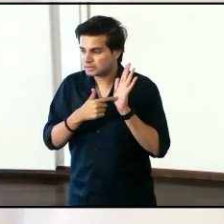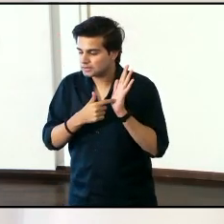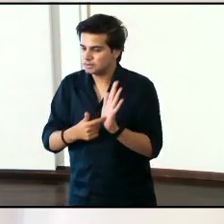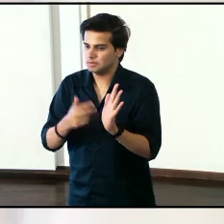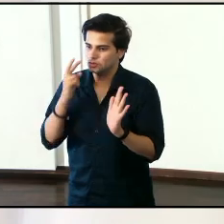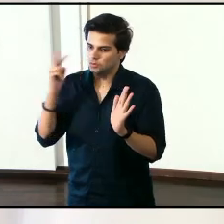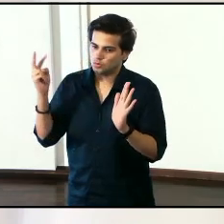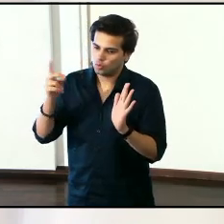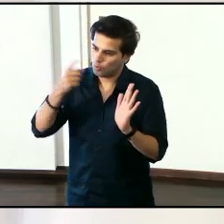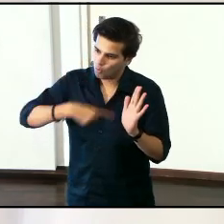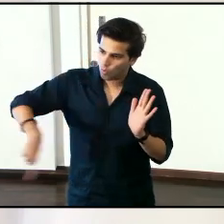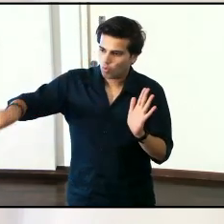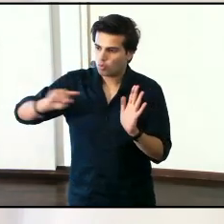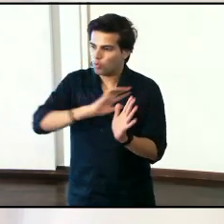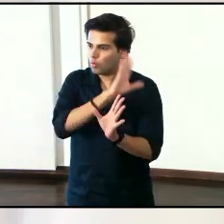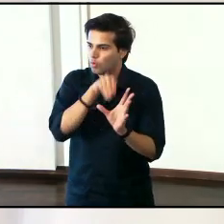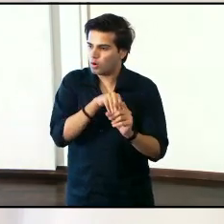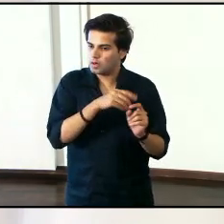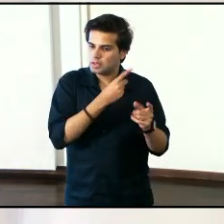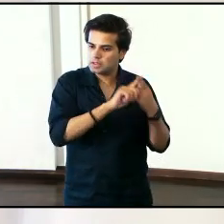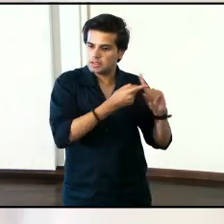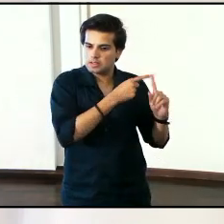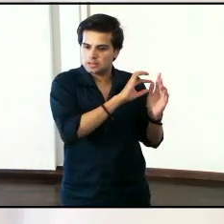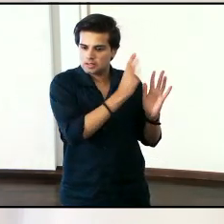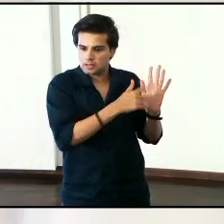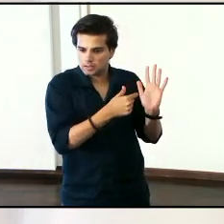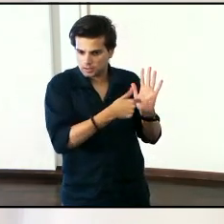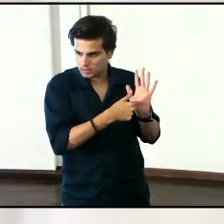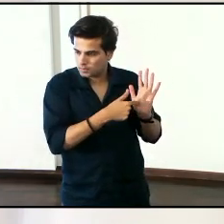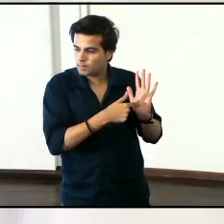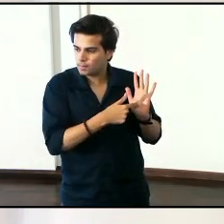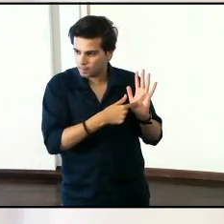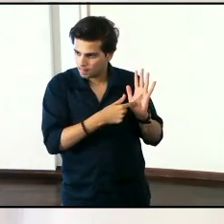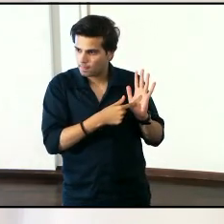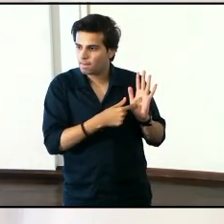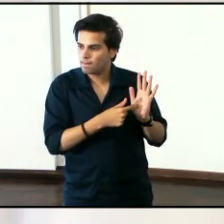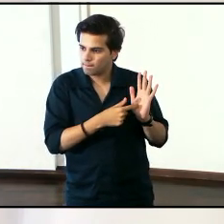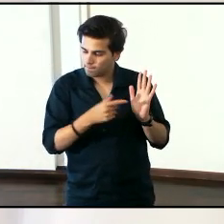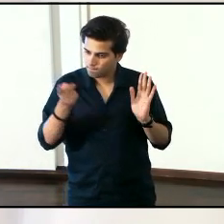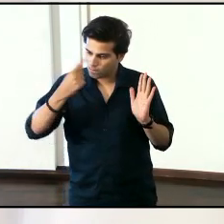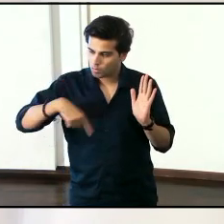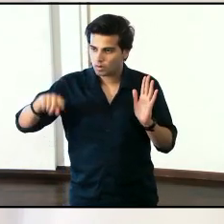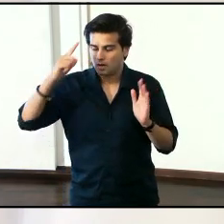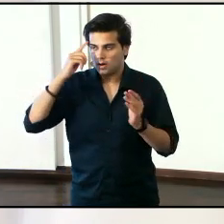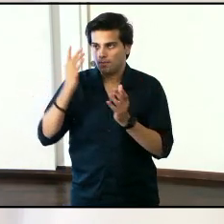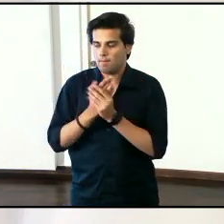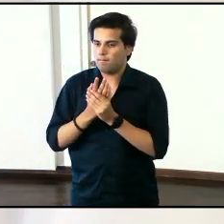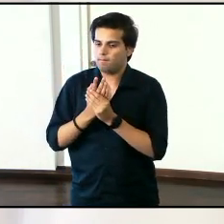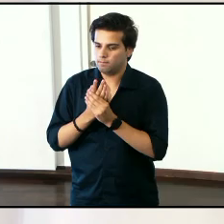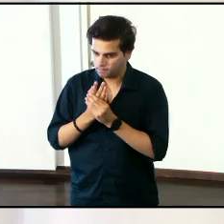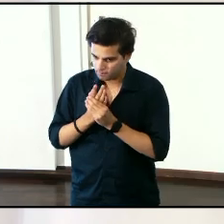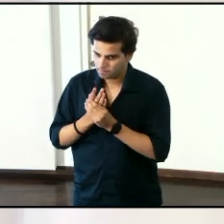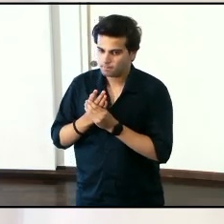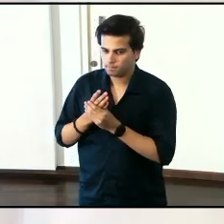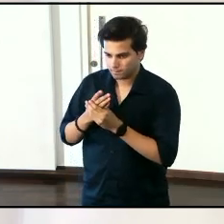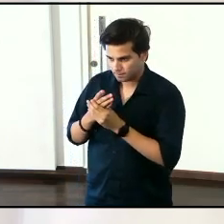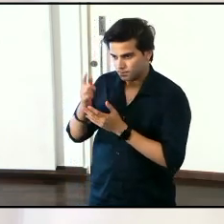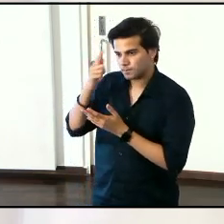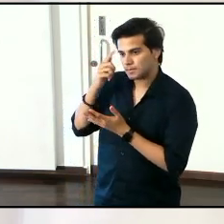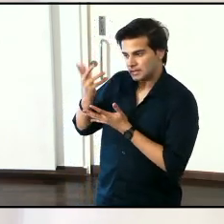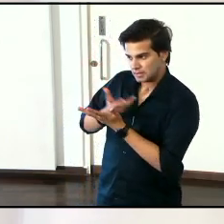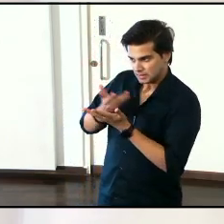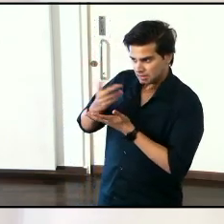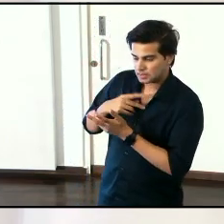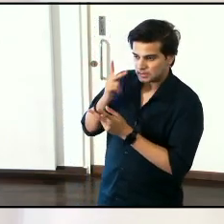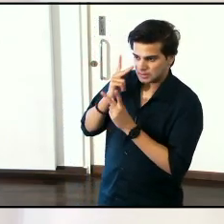to all of that. And I think that is something that we have to bear in mind when we begin to think about these posters and we